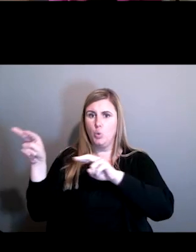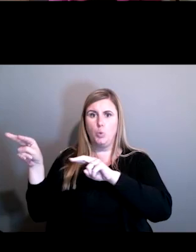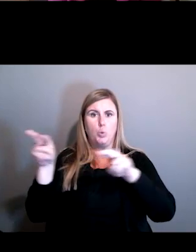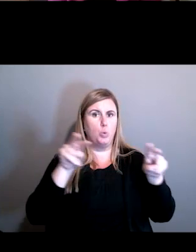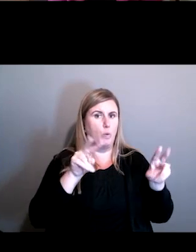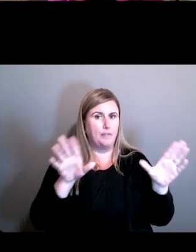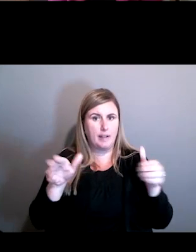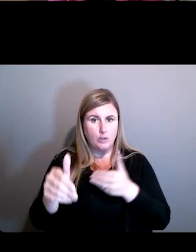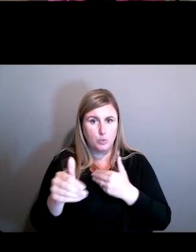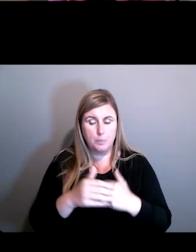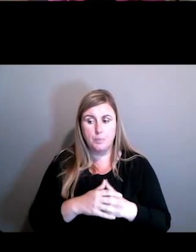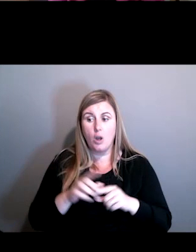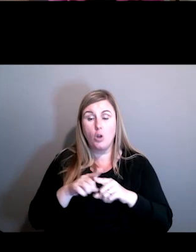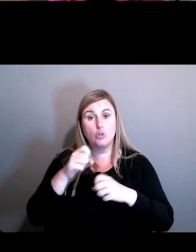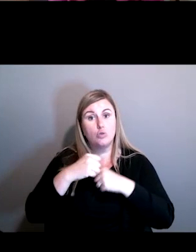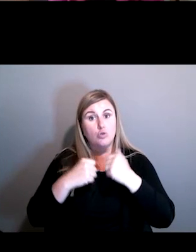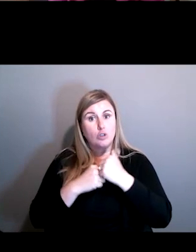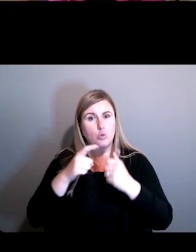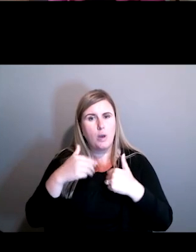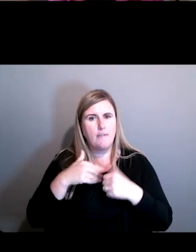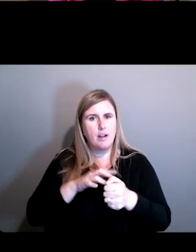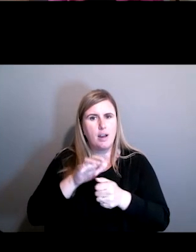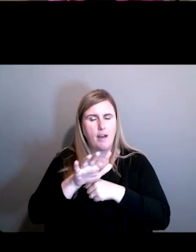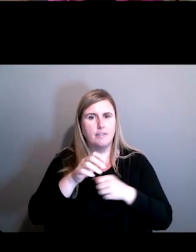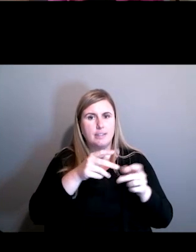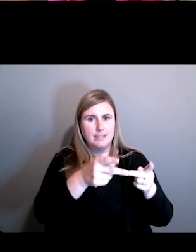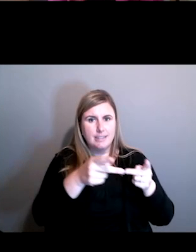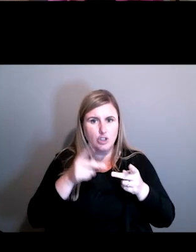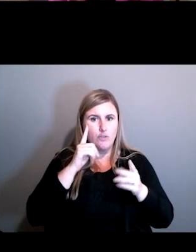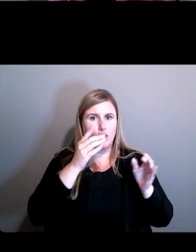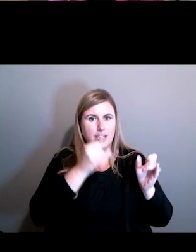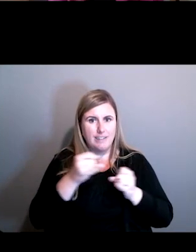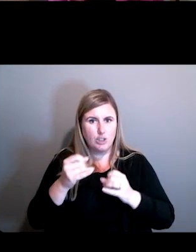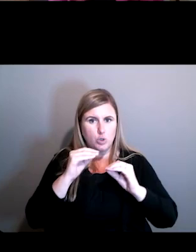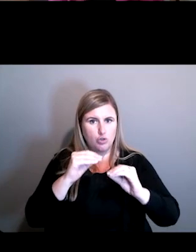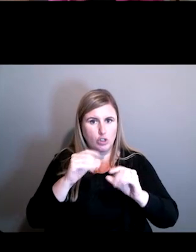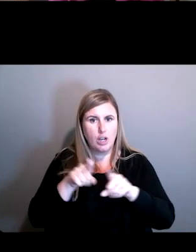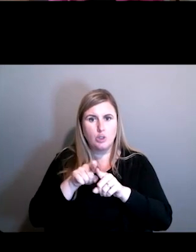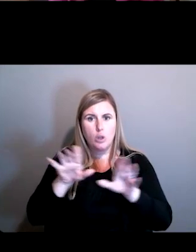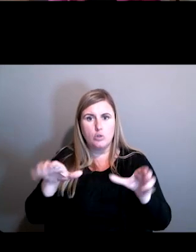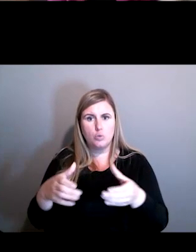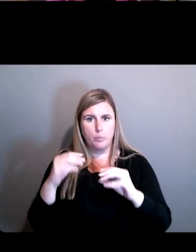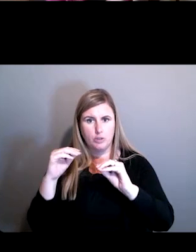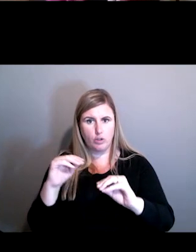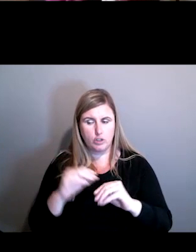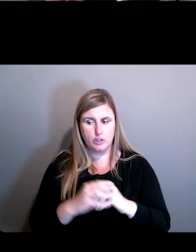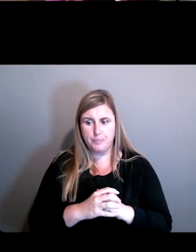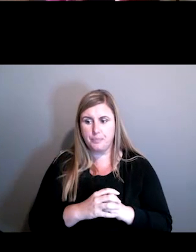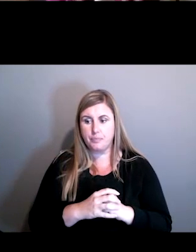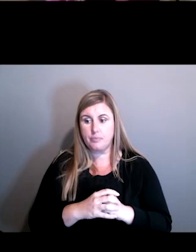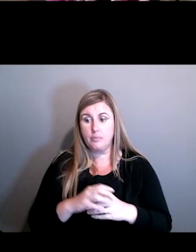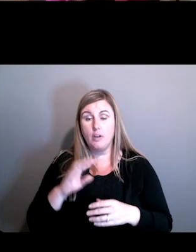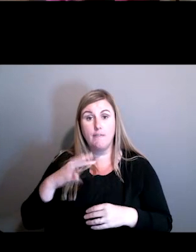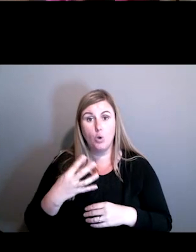classroom. Also structure the classroom so that you have enough stations to allow for individual instruction as well as group instruction. Number